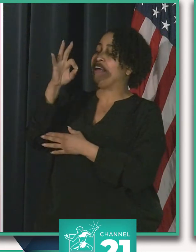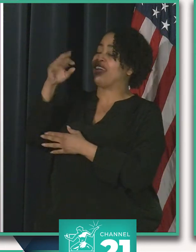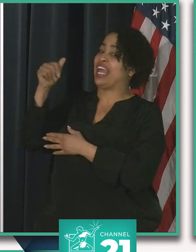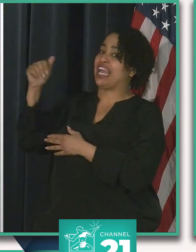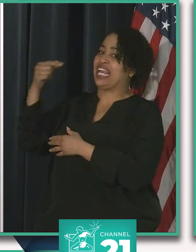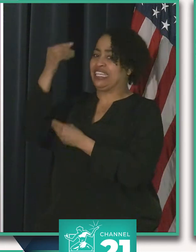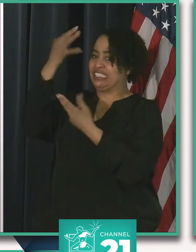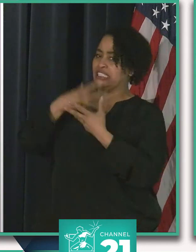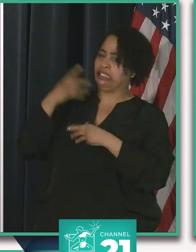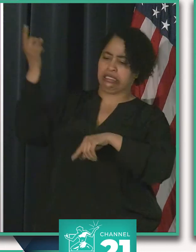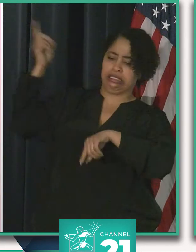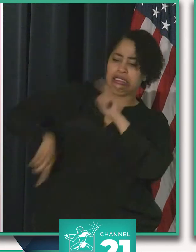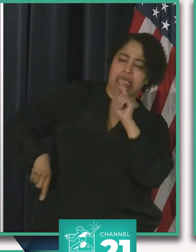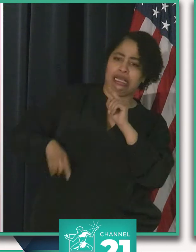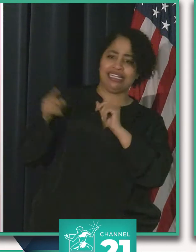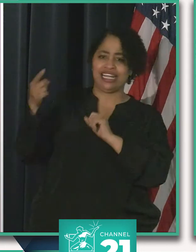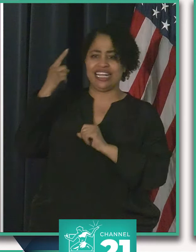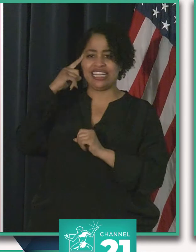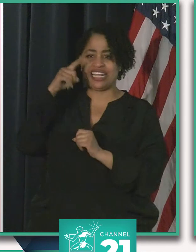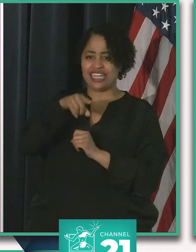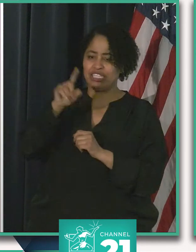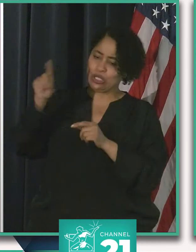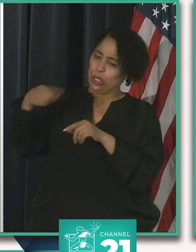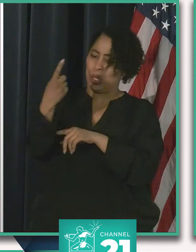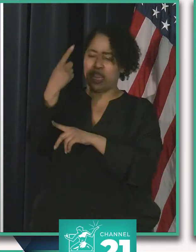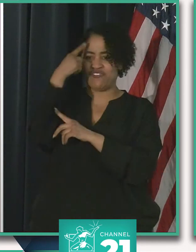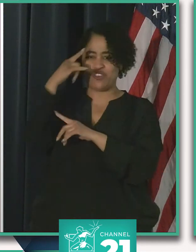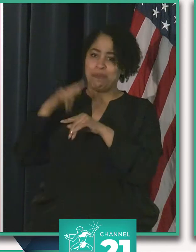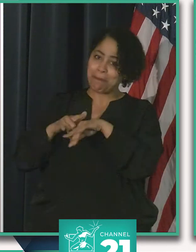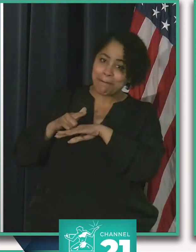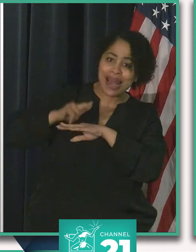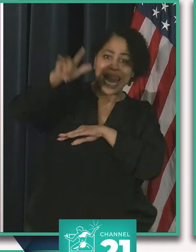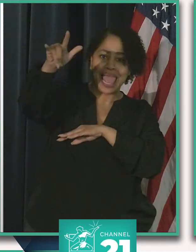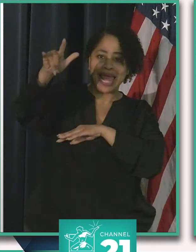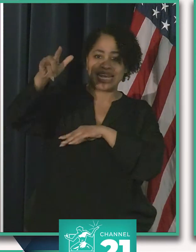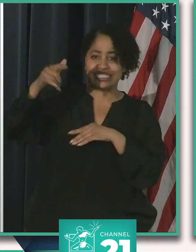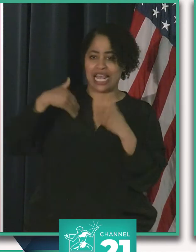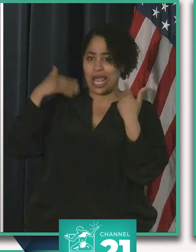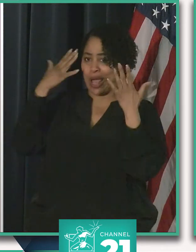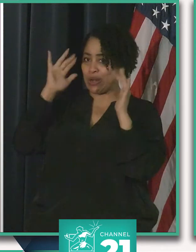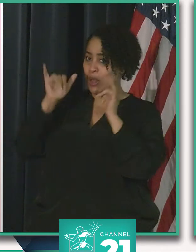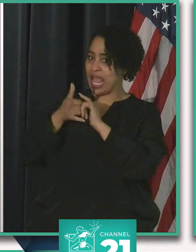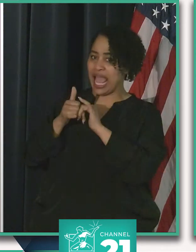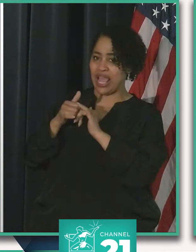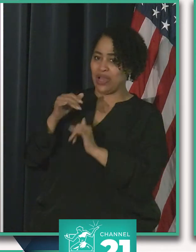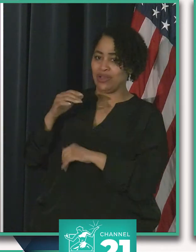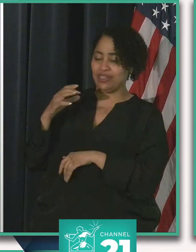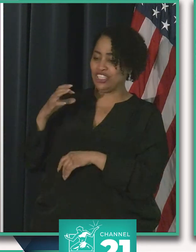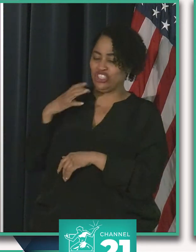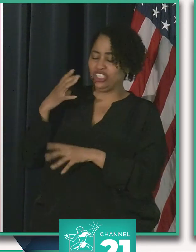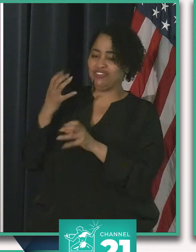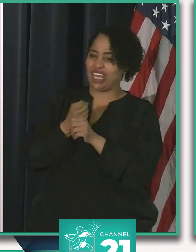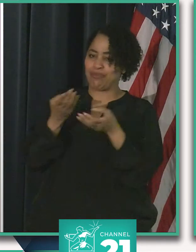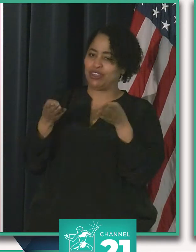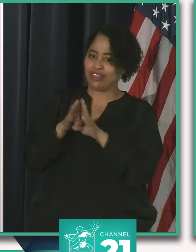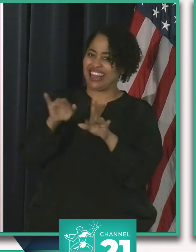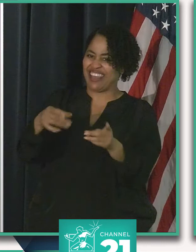some reason, they think that runway is intended for planes. So I don't know. I don't know how the chief got the got him to shut it down that